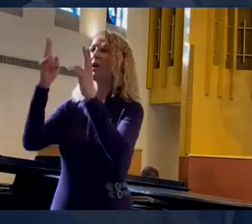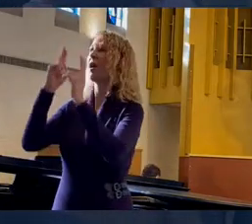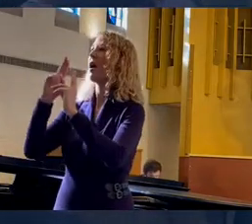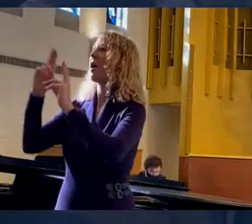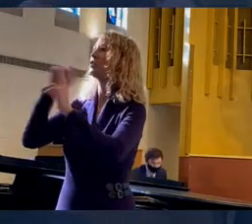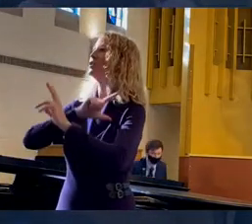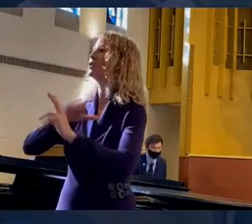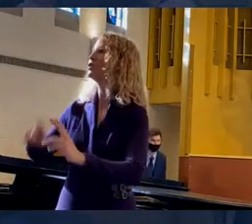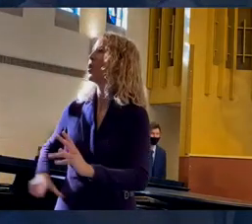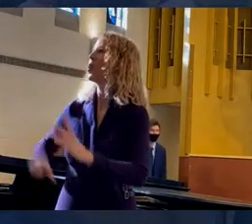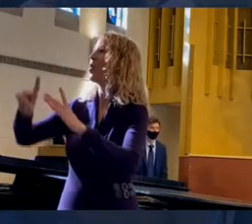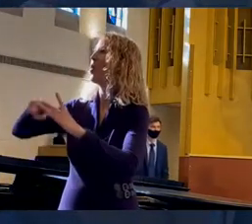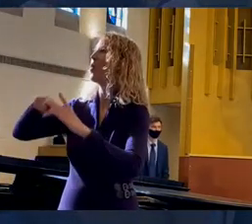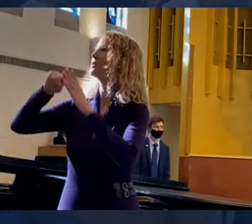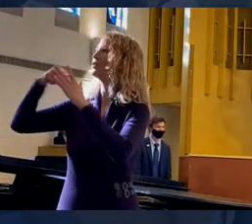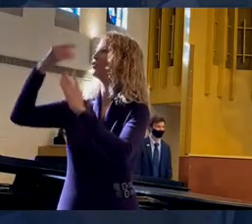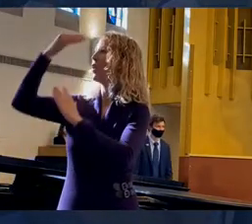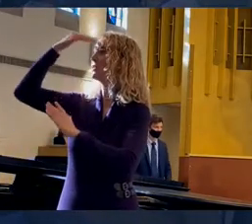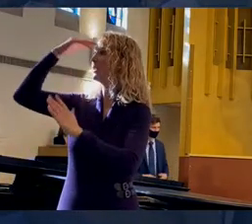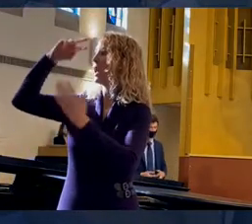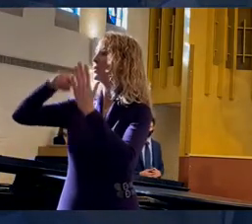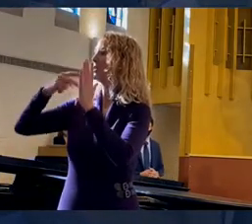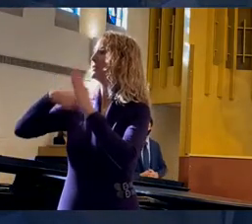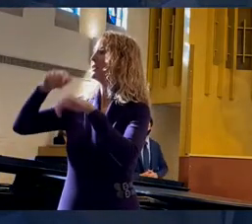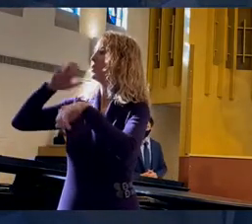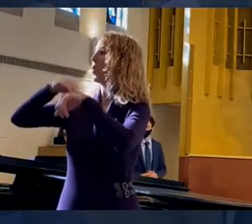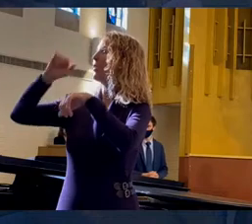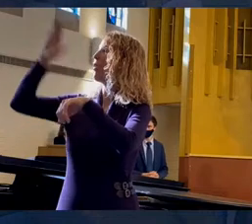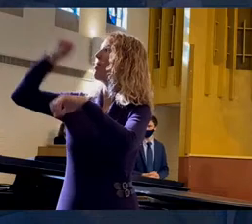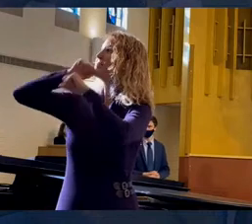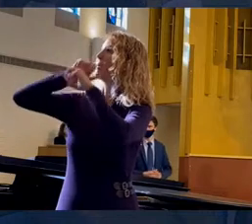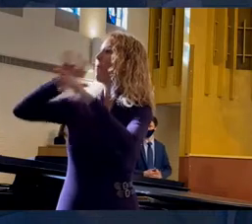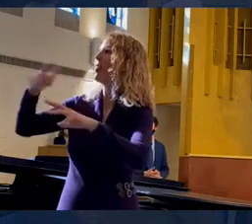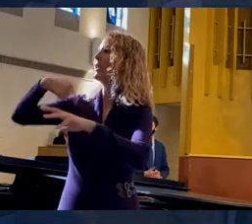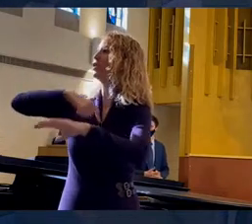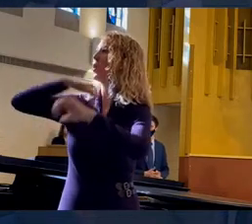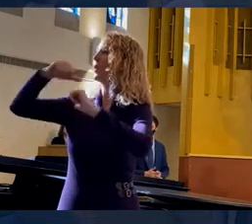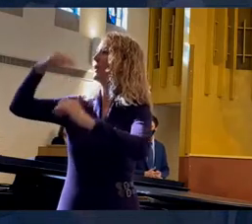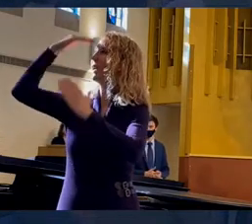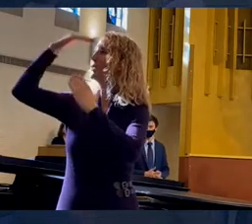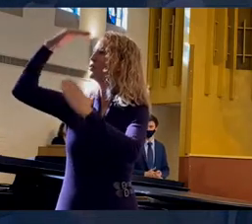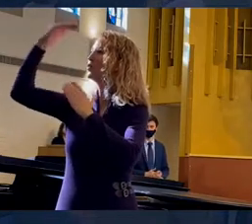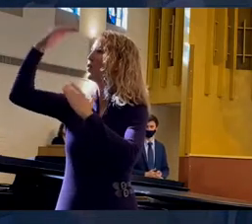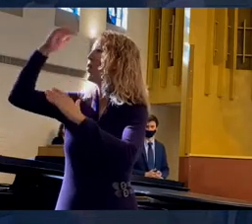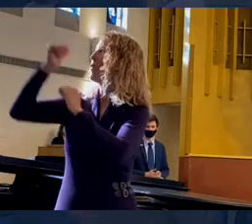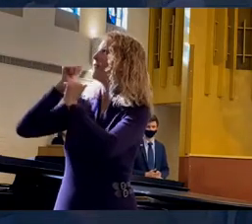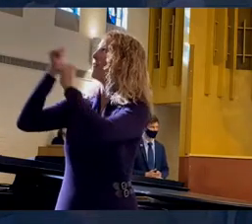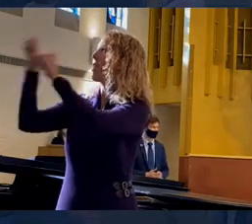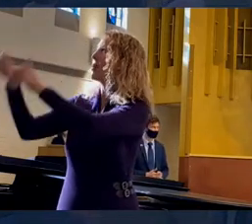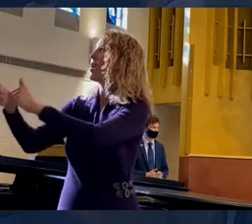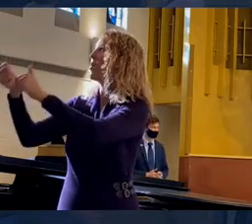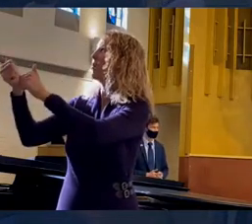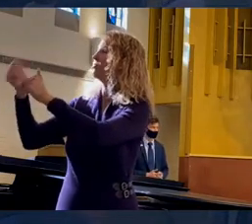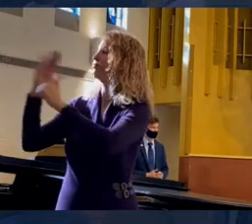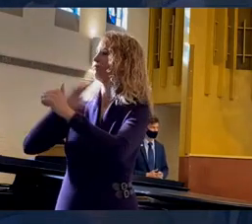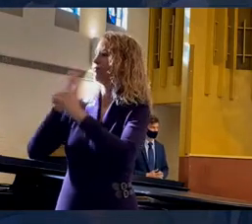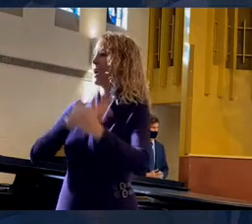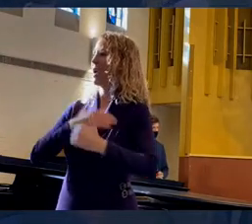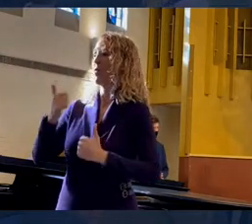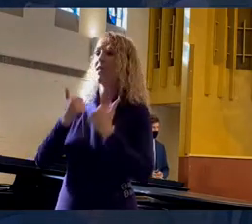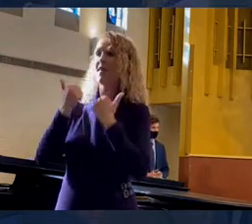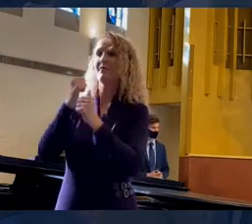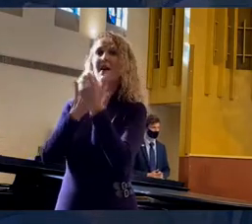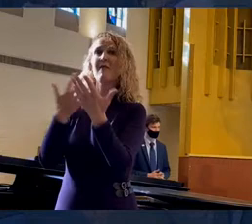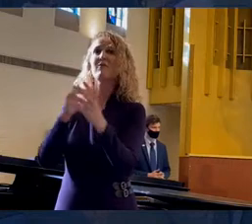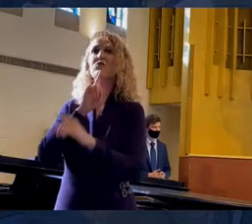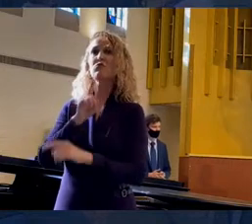beginning of knowledge. Let us call on God's blessing so that we may come to know and to follow in our lives all that